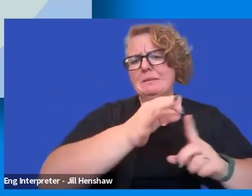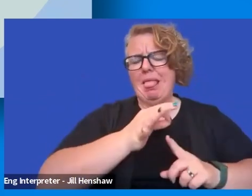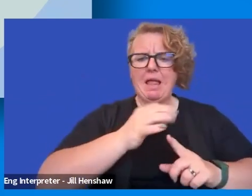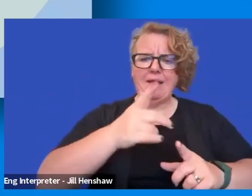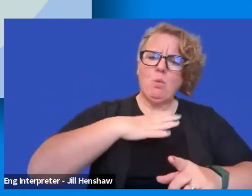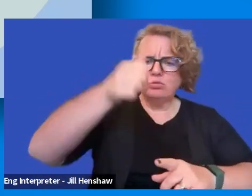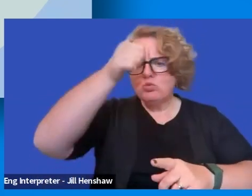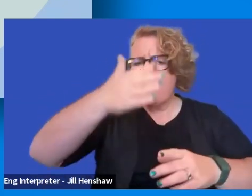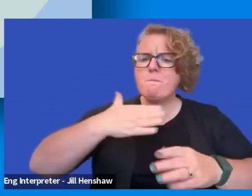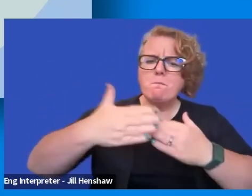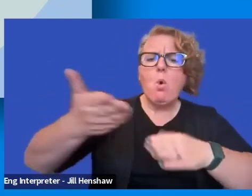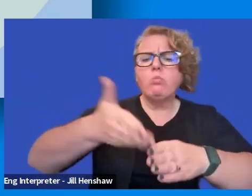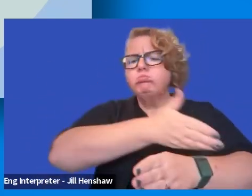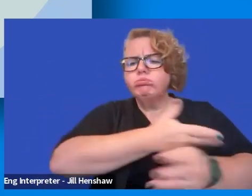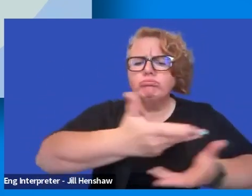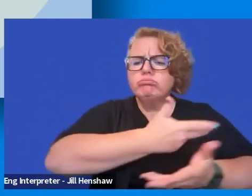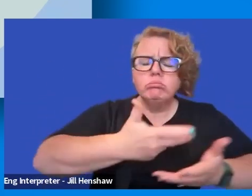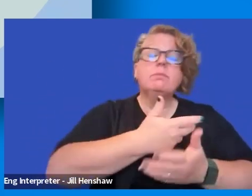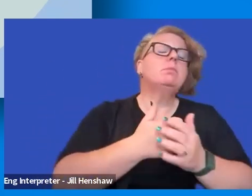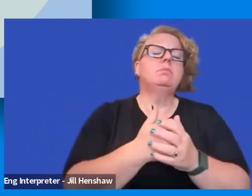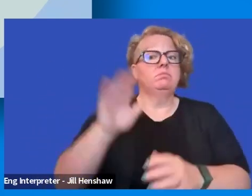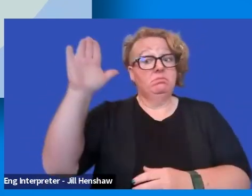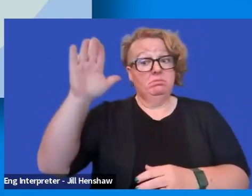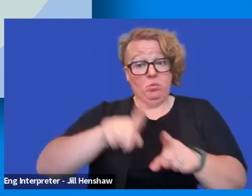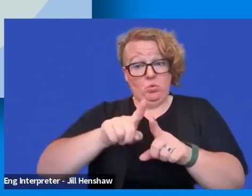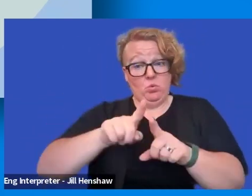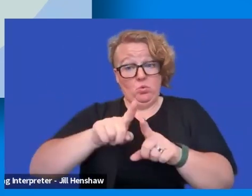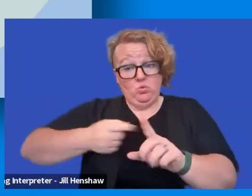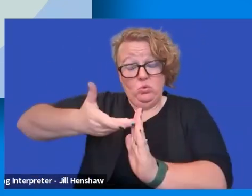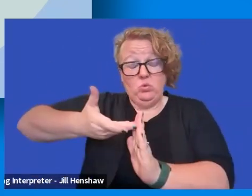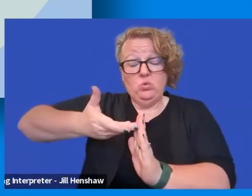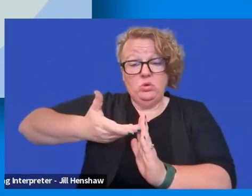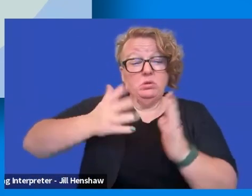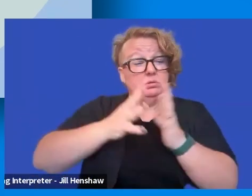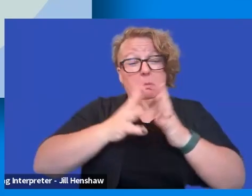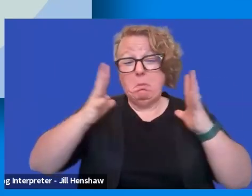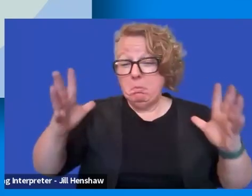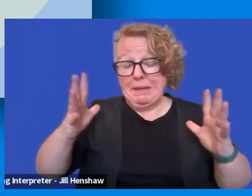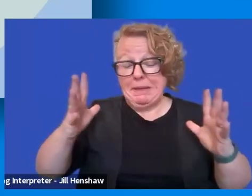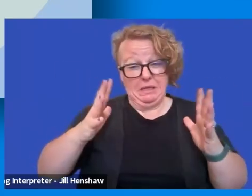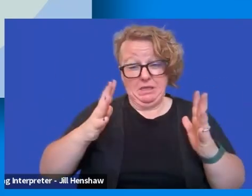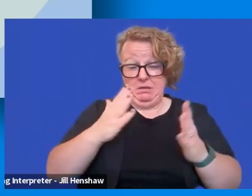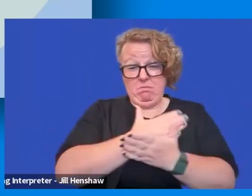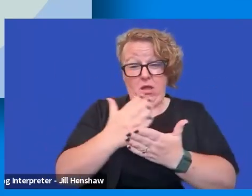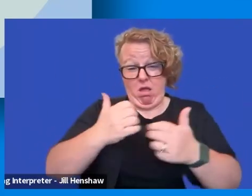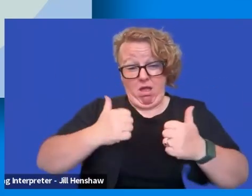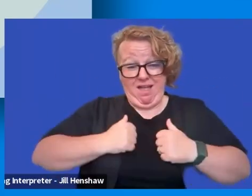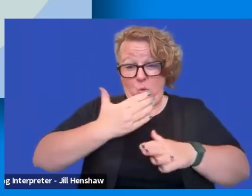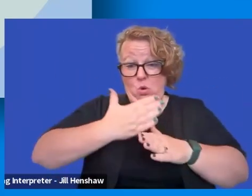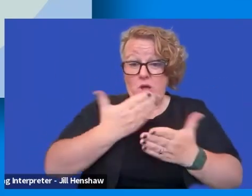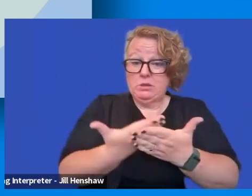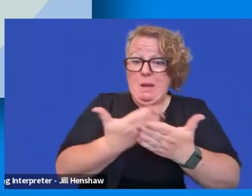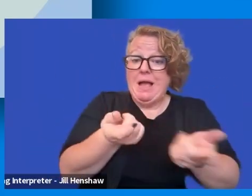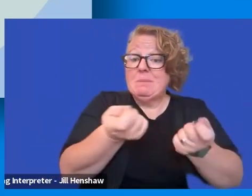first, Steph. sorry. Yeah, I just wanted to add to this because it's also really a big part of our work in demand management, for example.